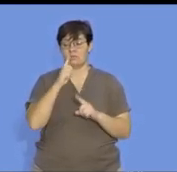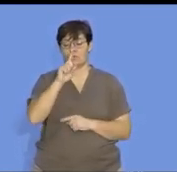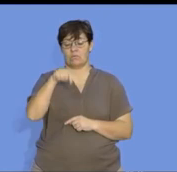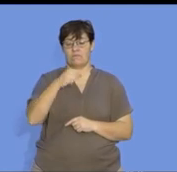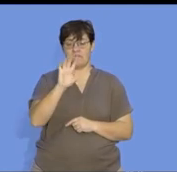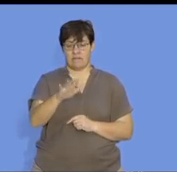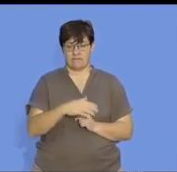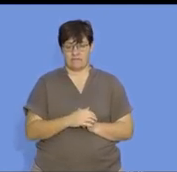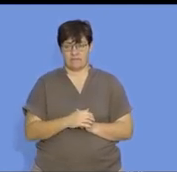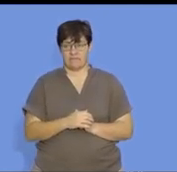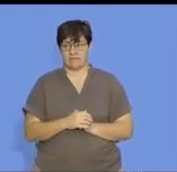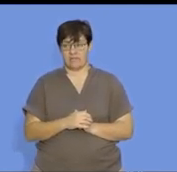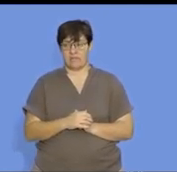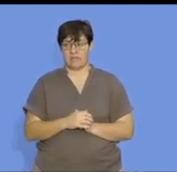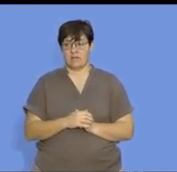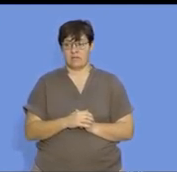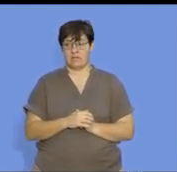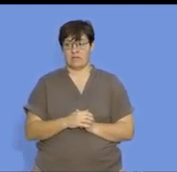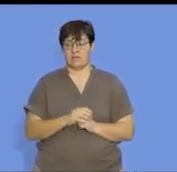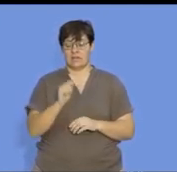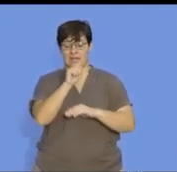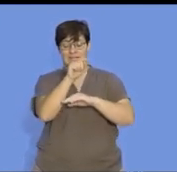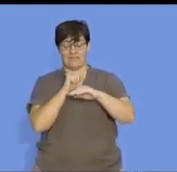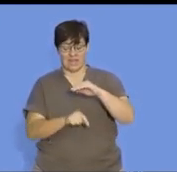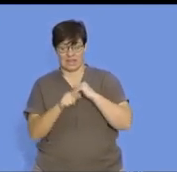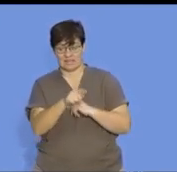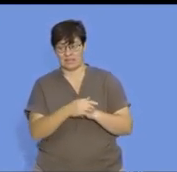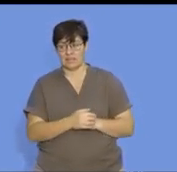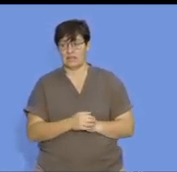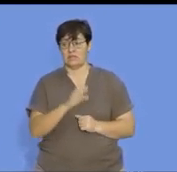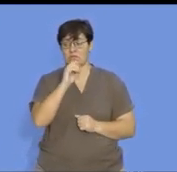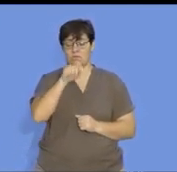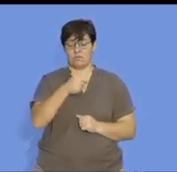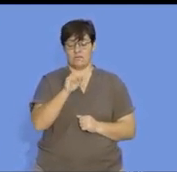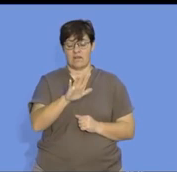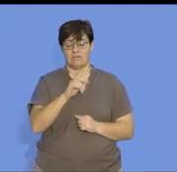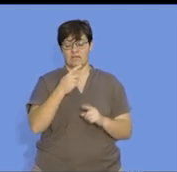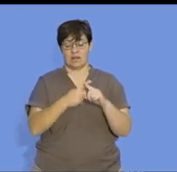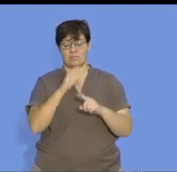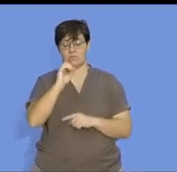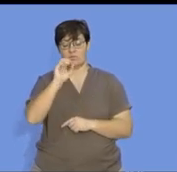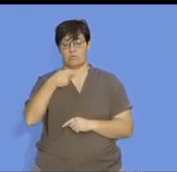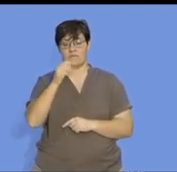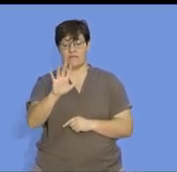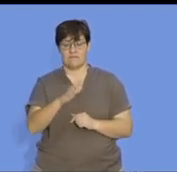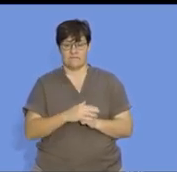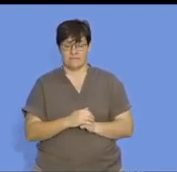1.5. I'm going to divide that by 0.5 times 0.5.